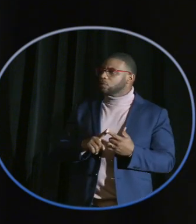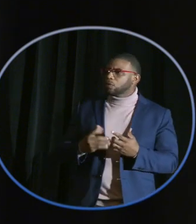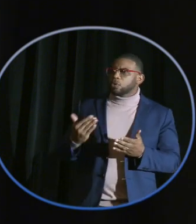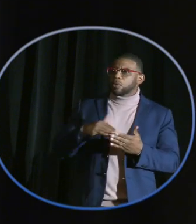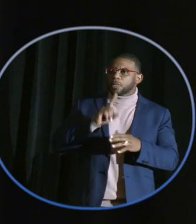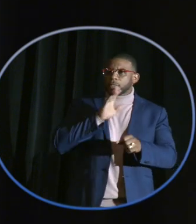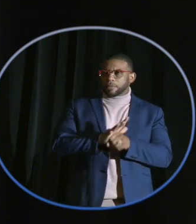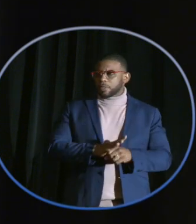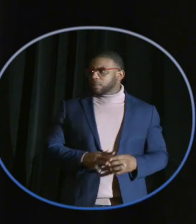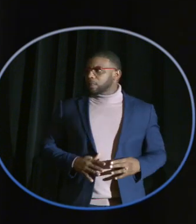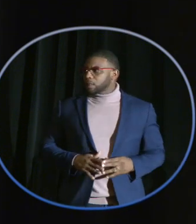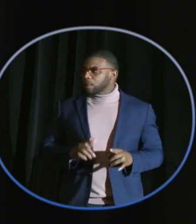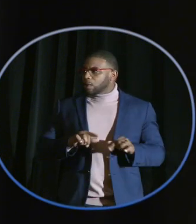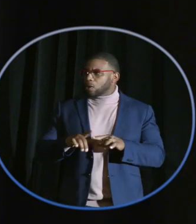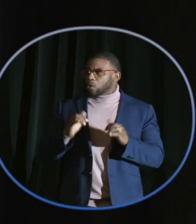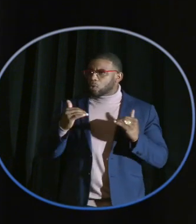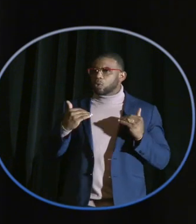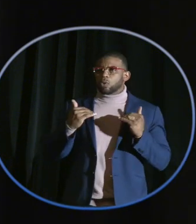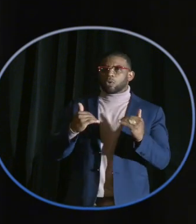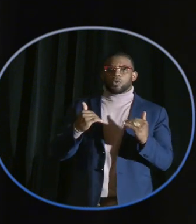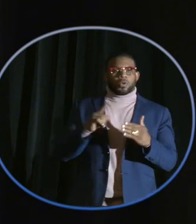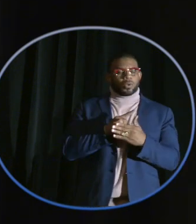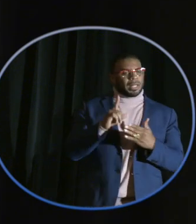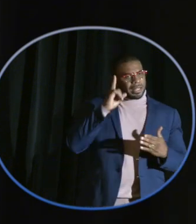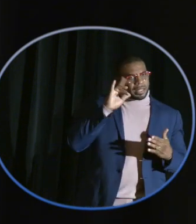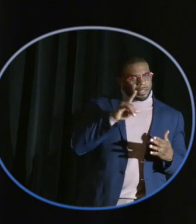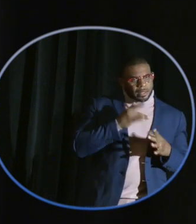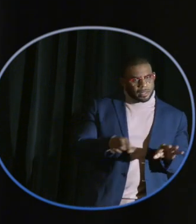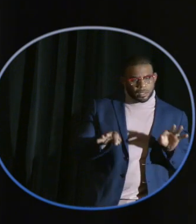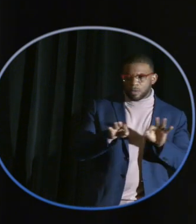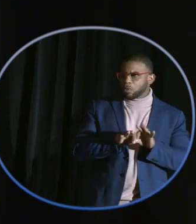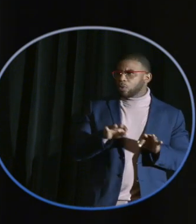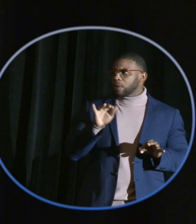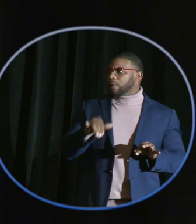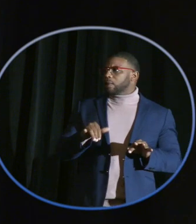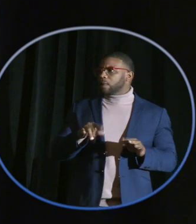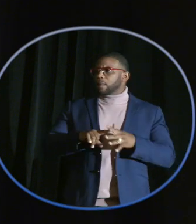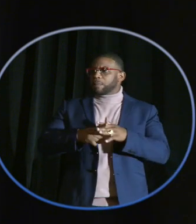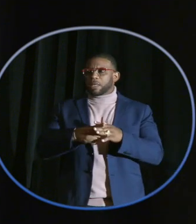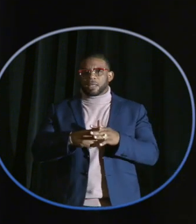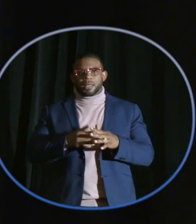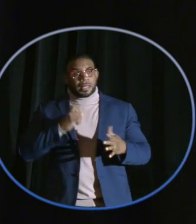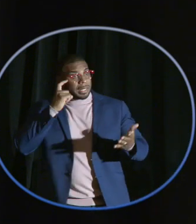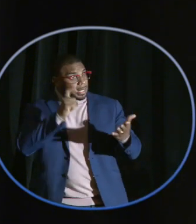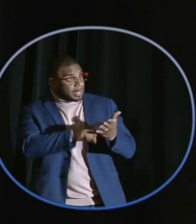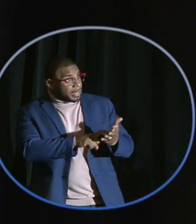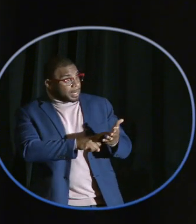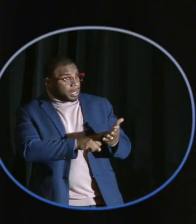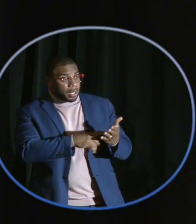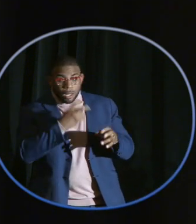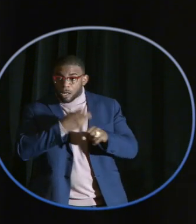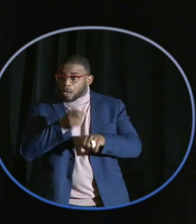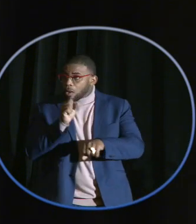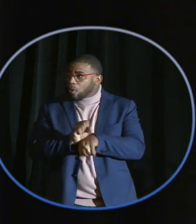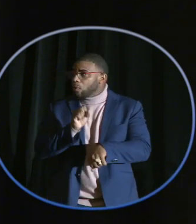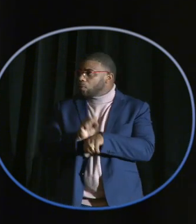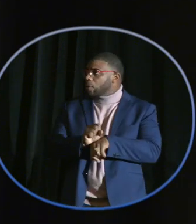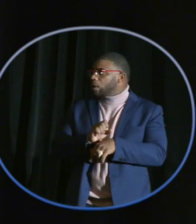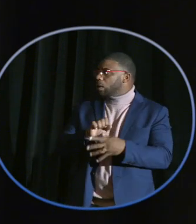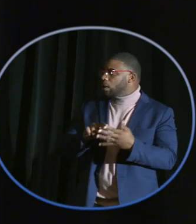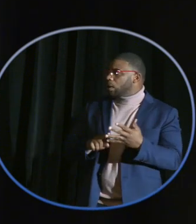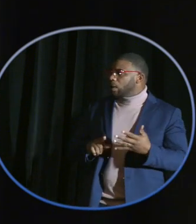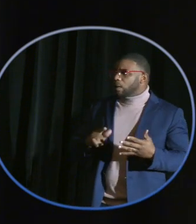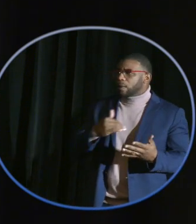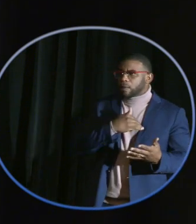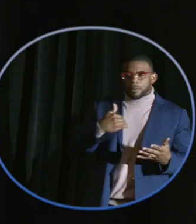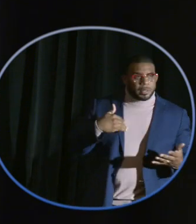recommit. And as we will go through this week, I think it important that we begin by acknowledging the hard work of